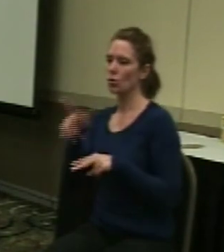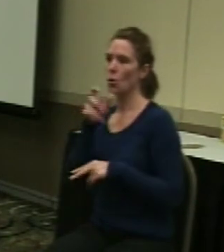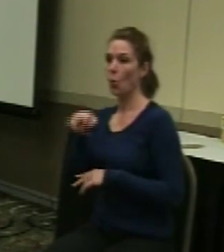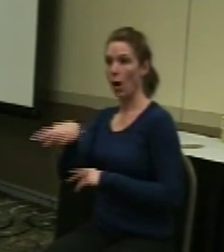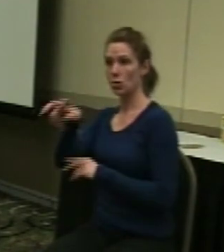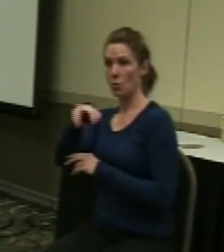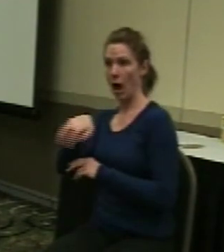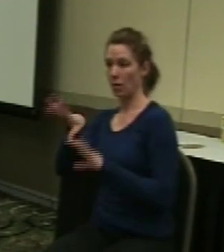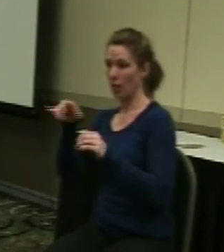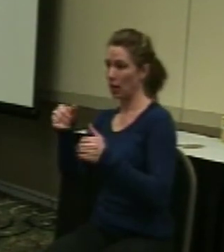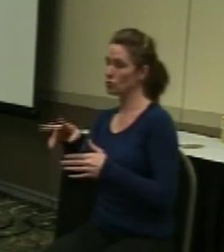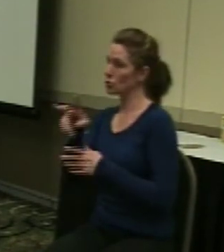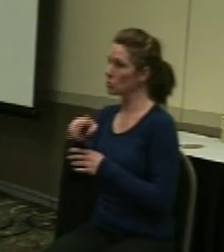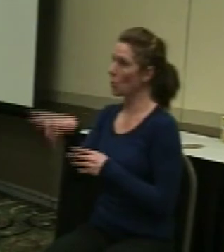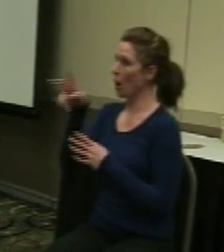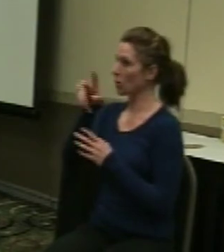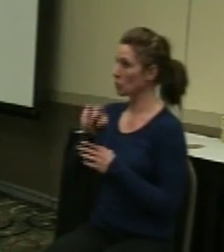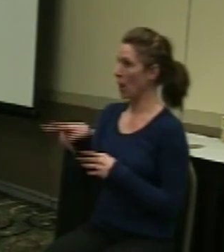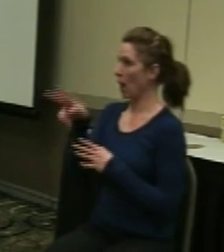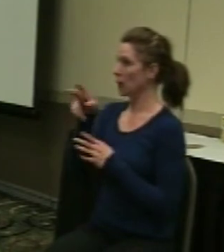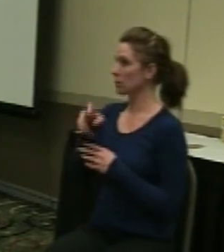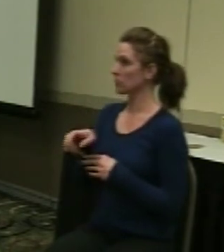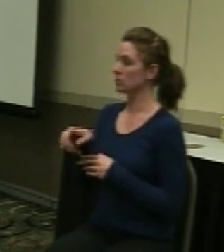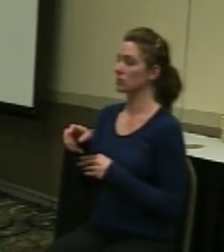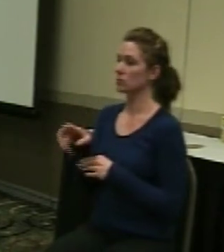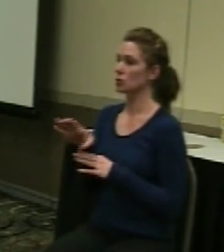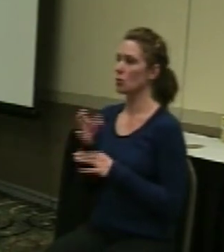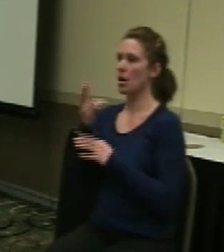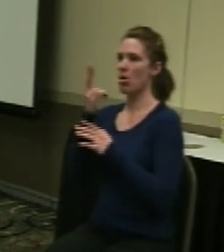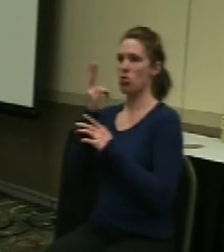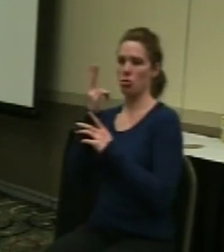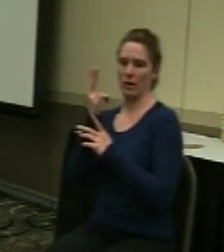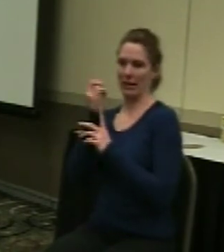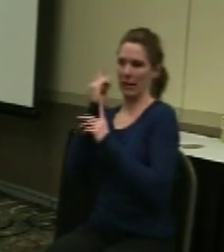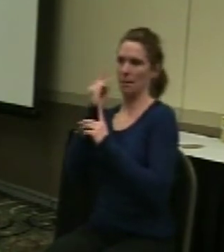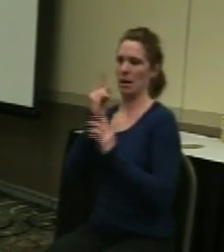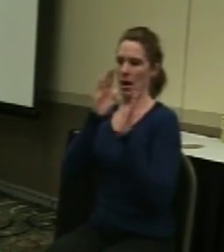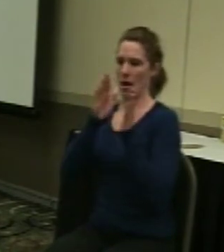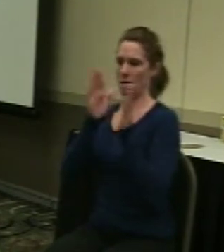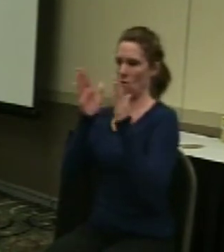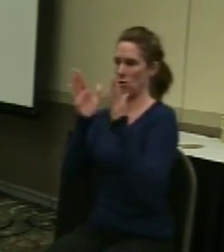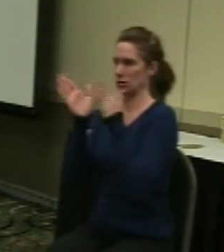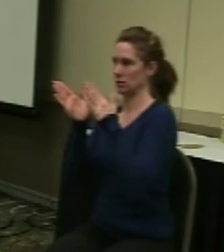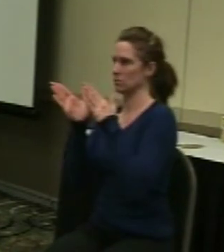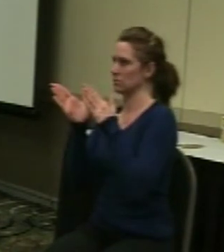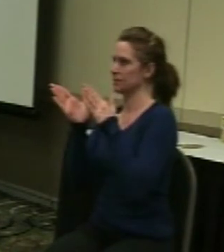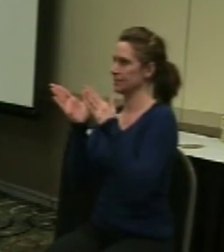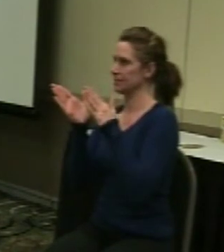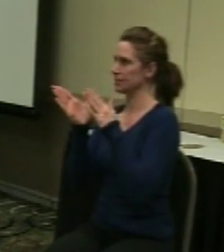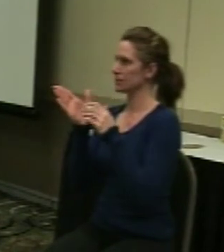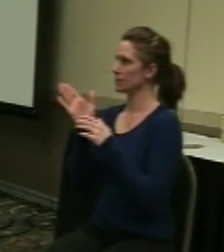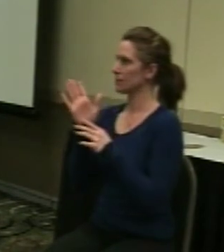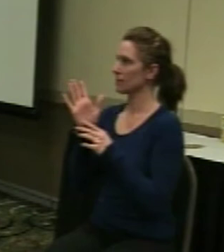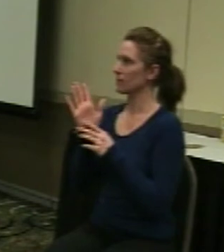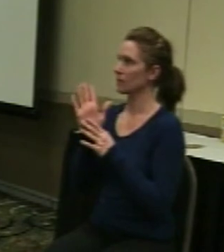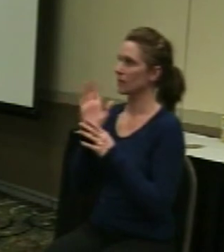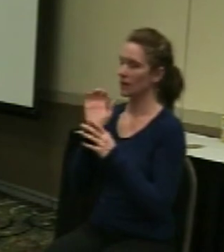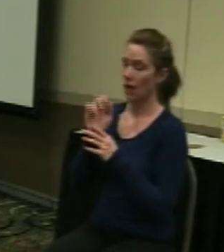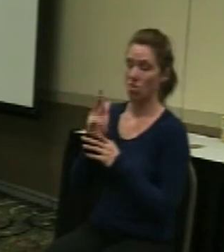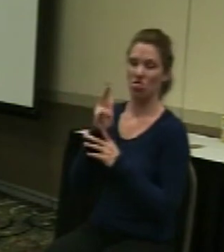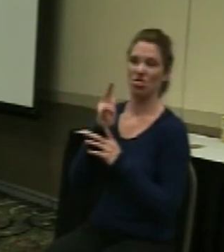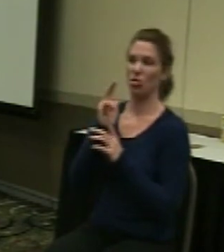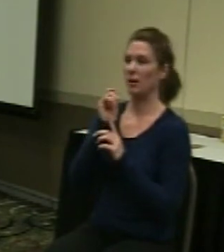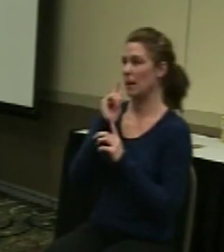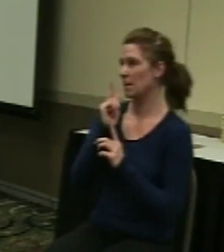the classroom during 3 10-minute intervals. You could take 3 10-minute or 3